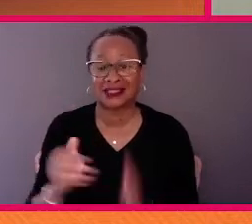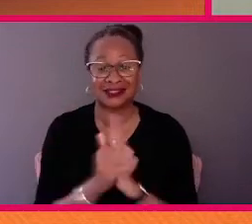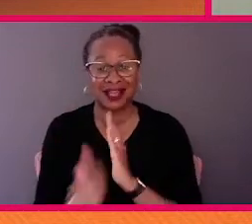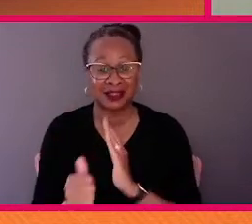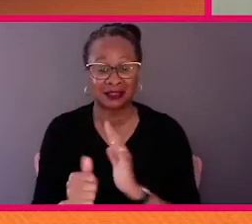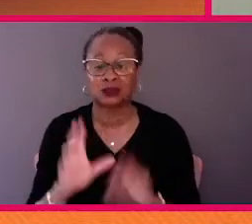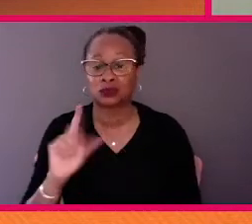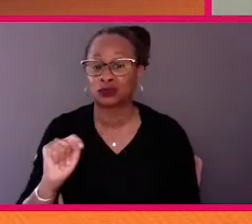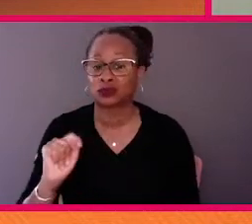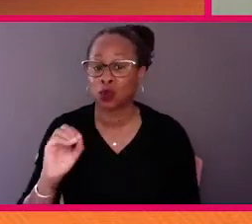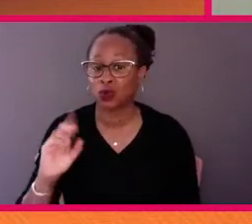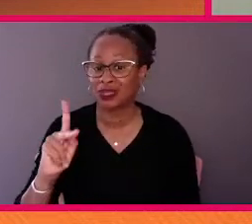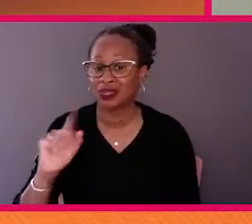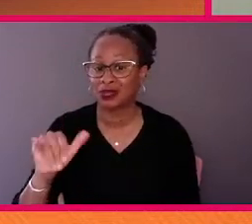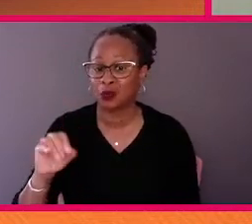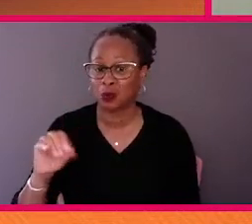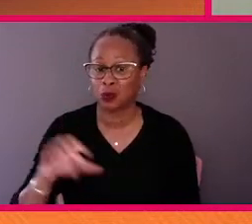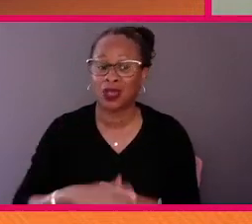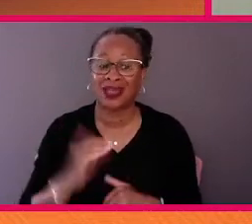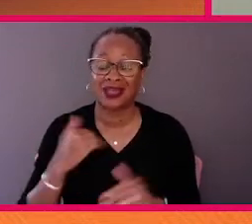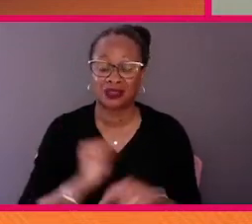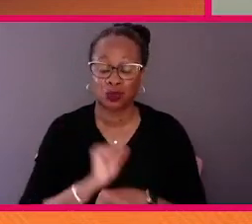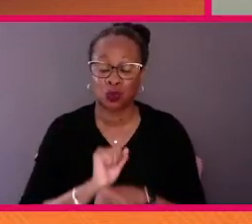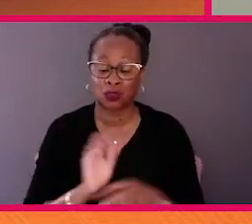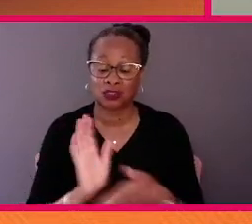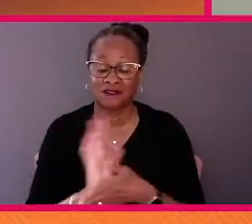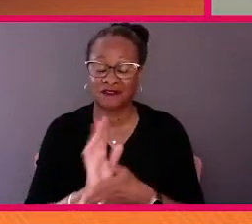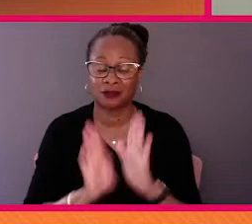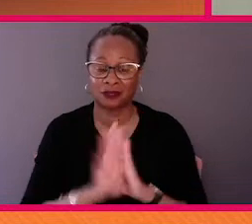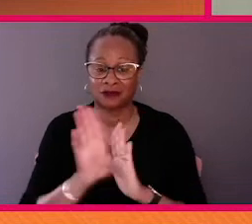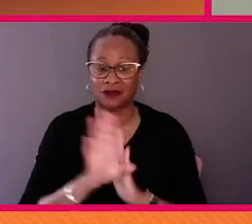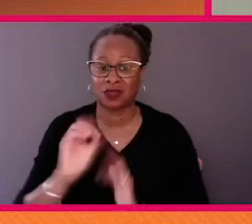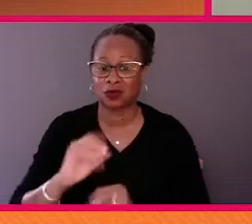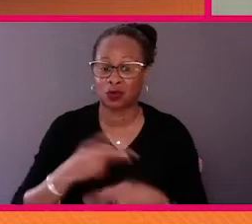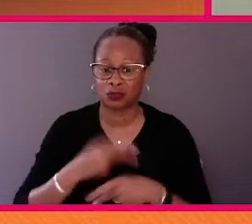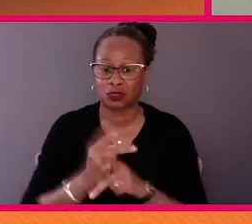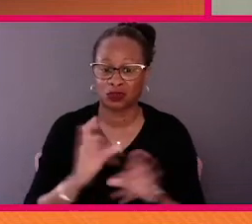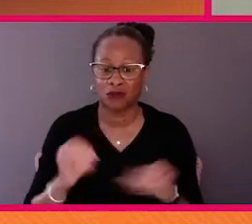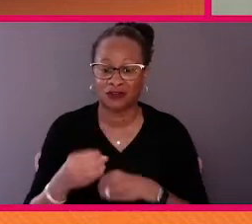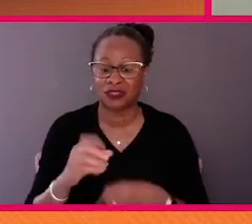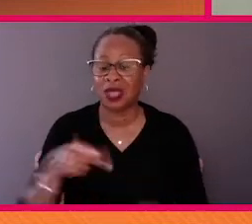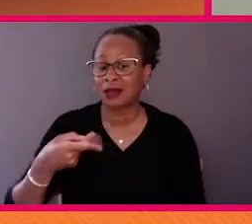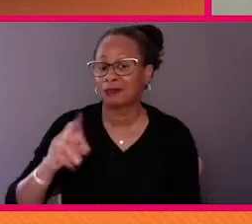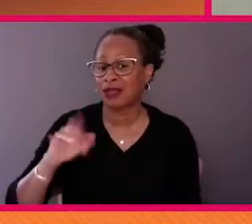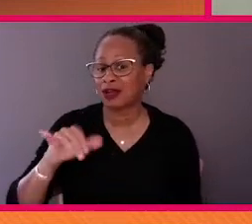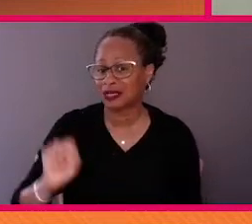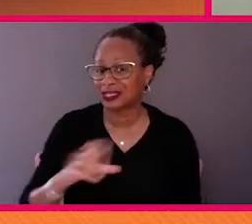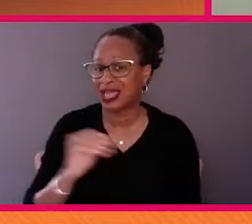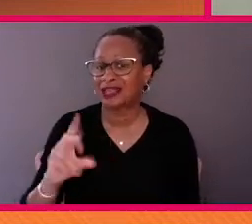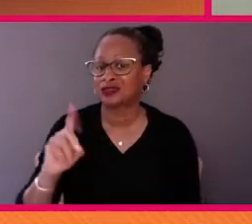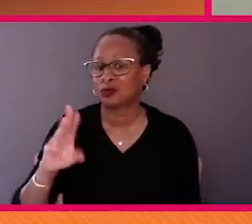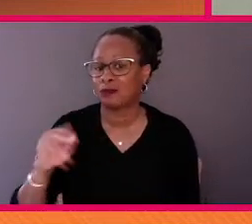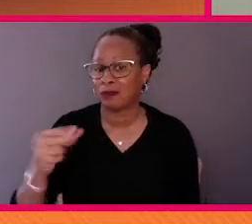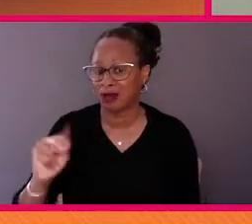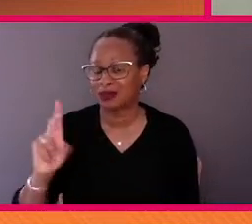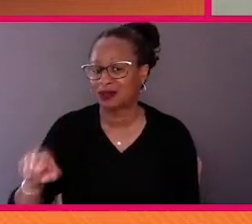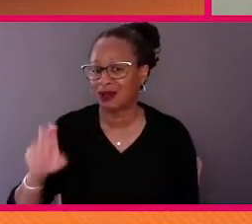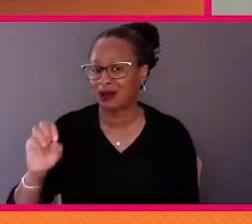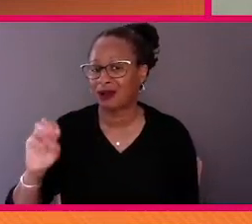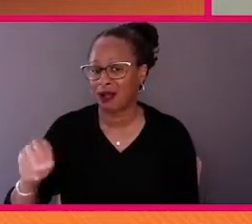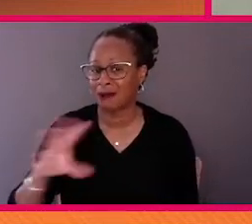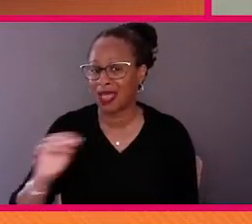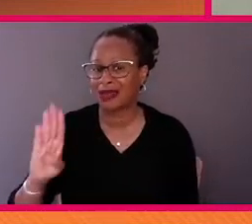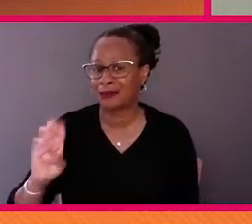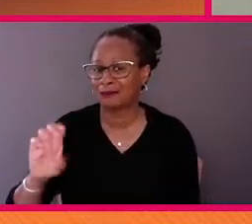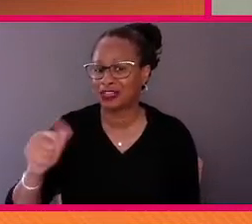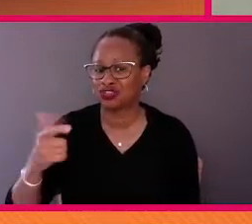He has worked in film development at co-production office in Paris and Dubon.com in Beijing. In